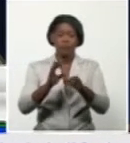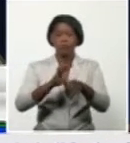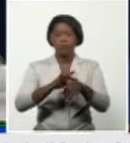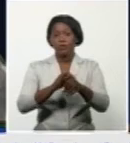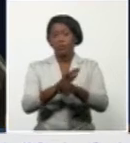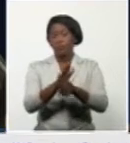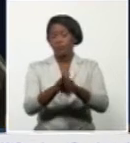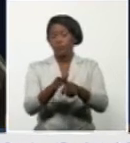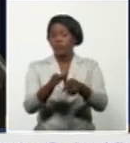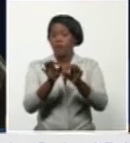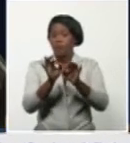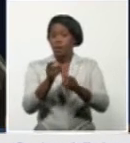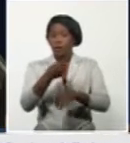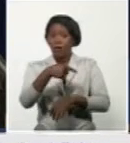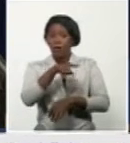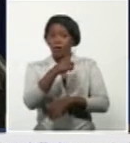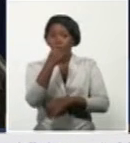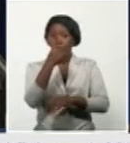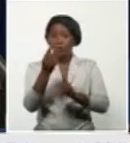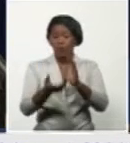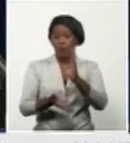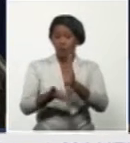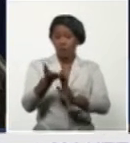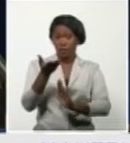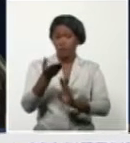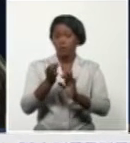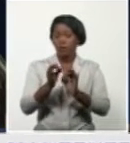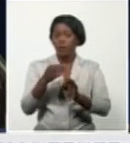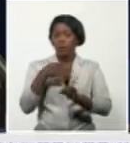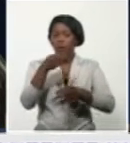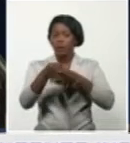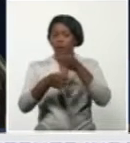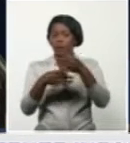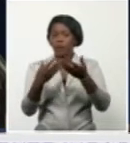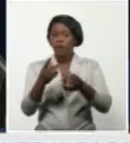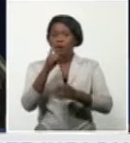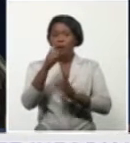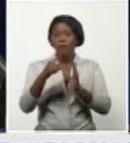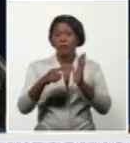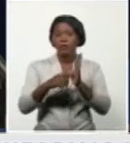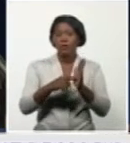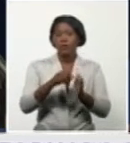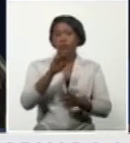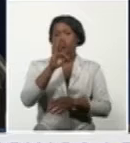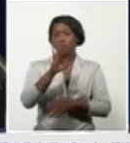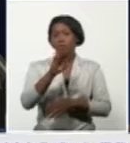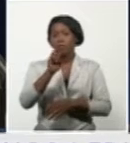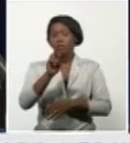the evolution of the disease. And with yesterday's discharge,